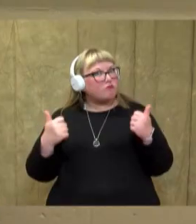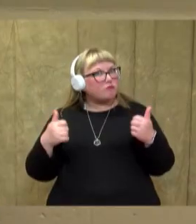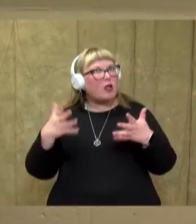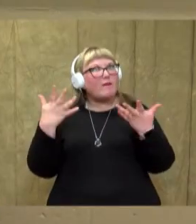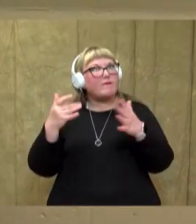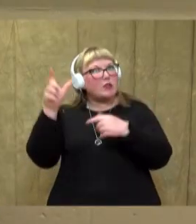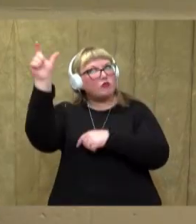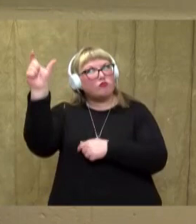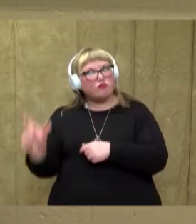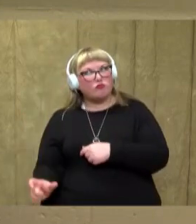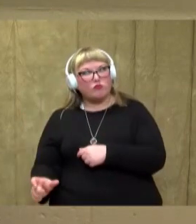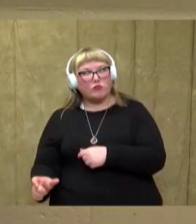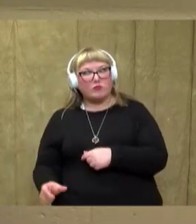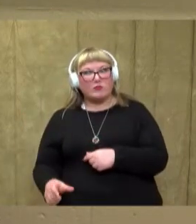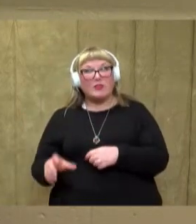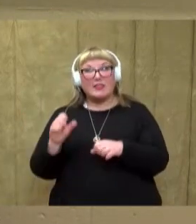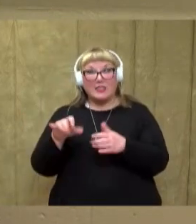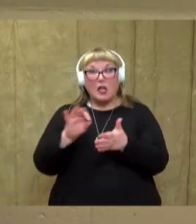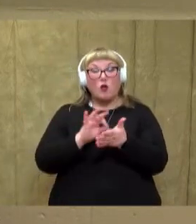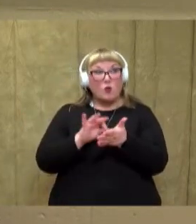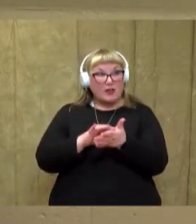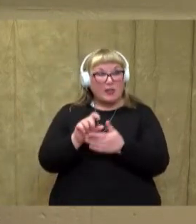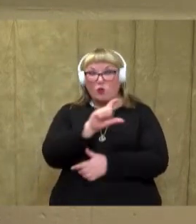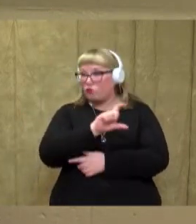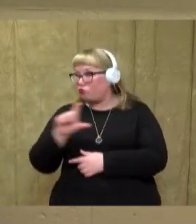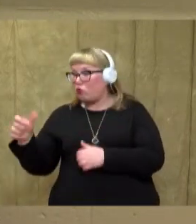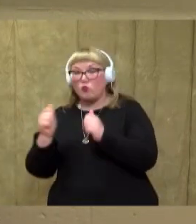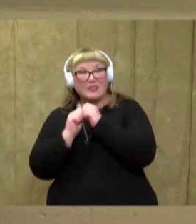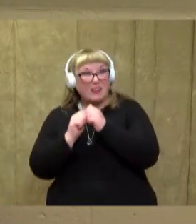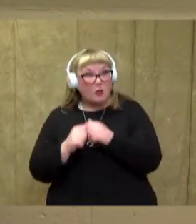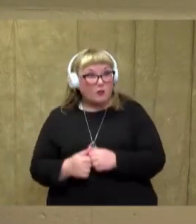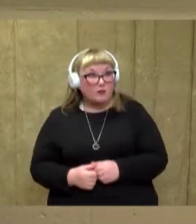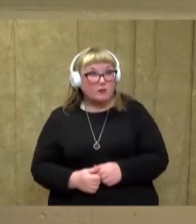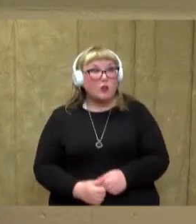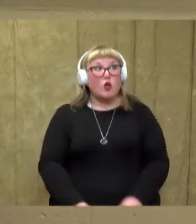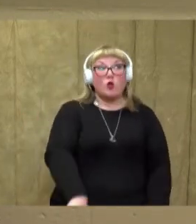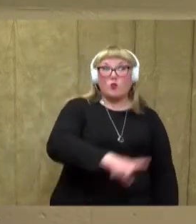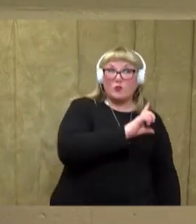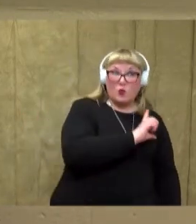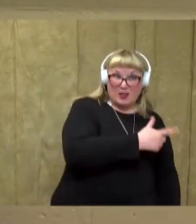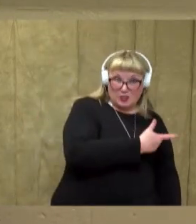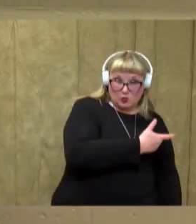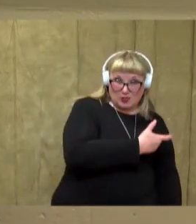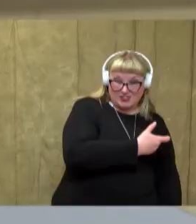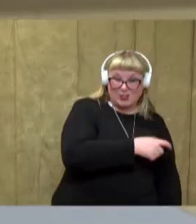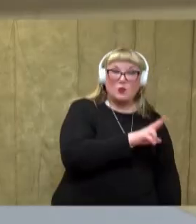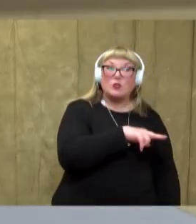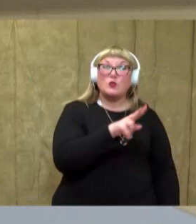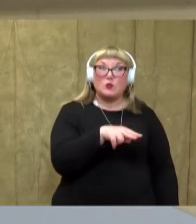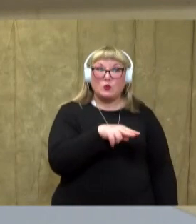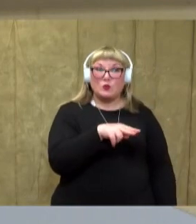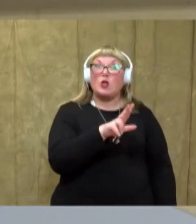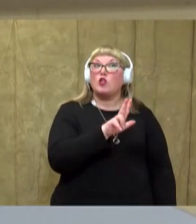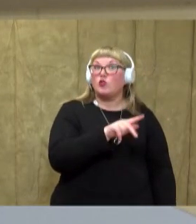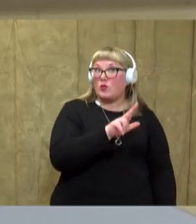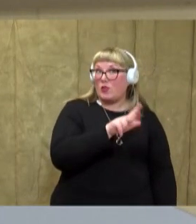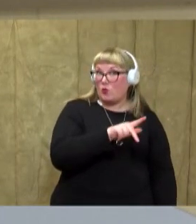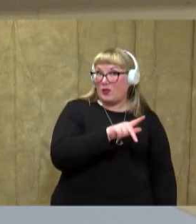Do you think we can count that entire row together? Let's do it. 21,